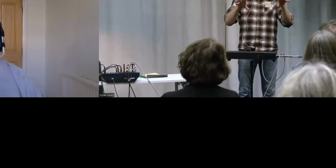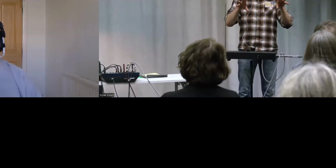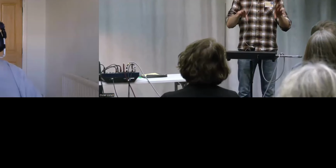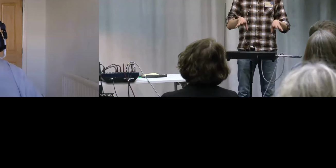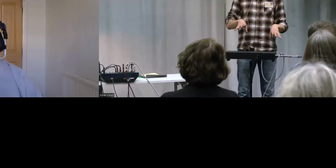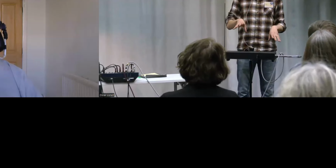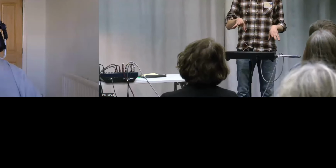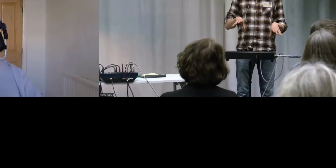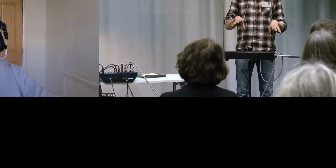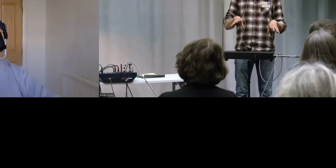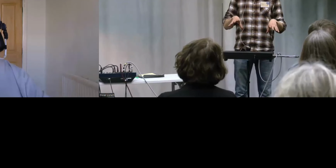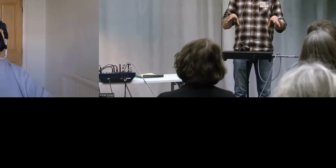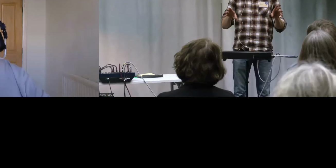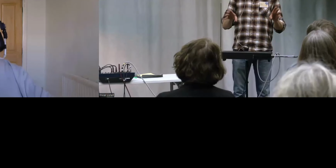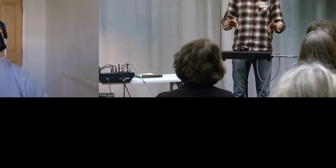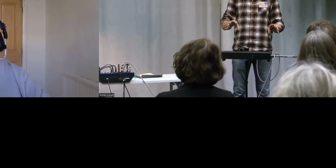from